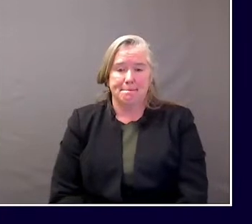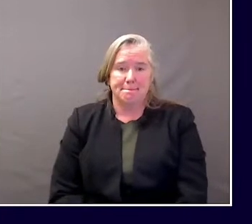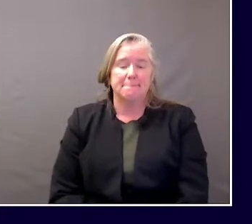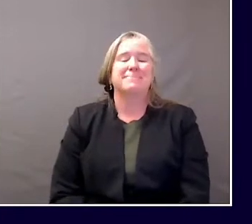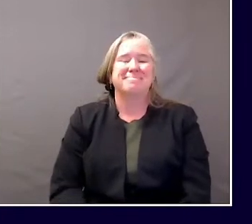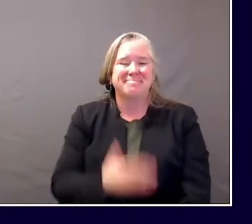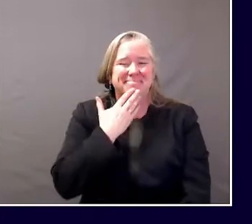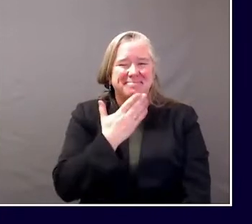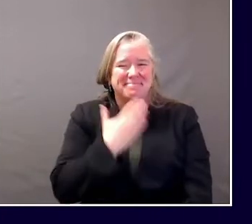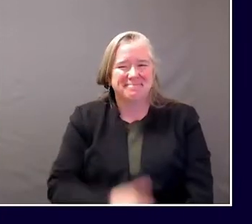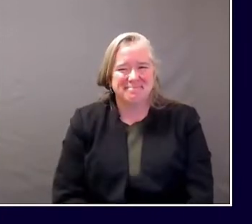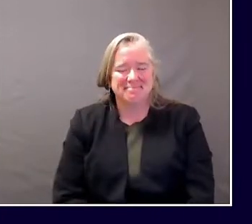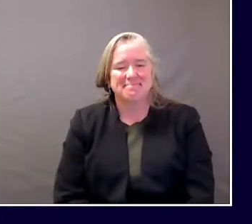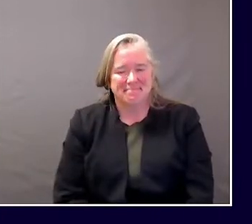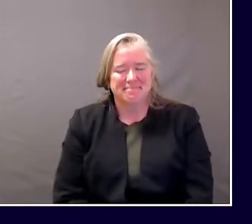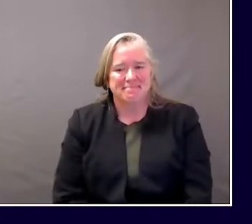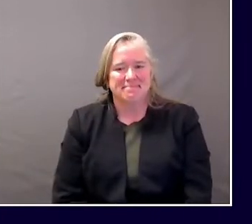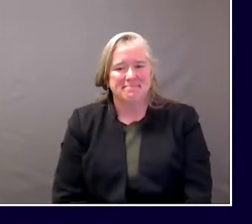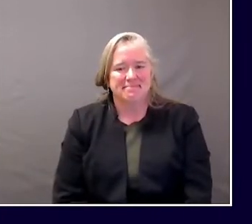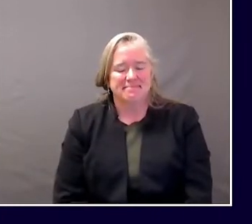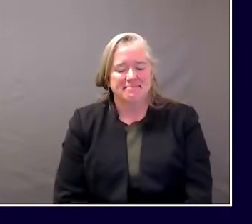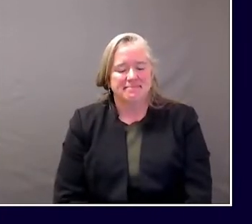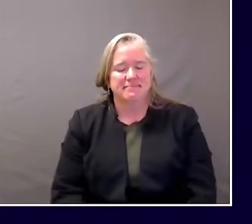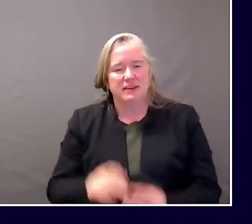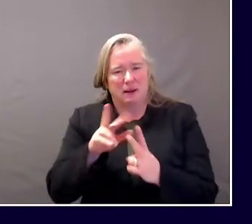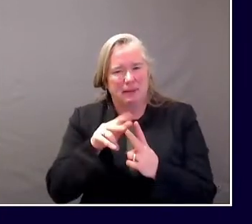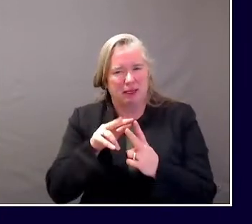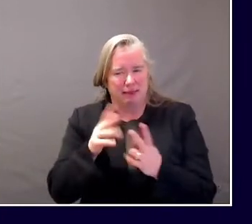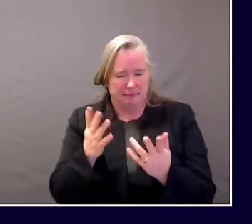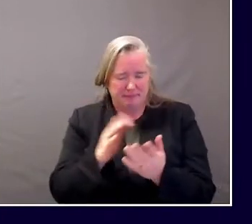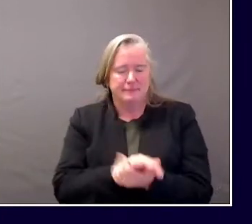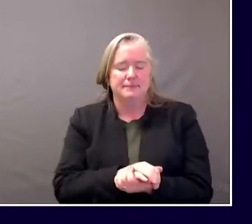Thank you. Thank you very much. A couple of things.